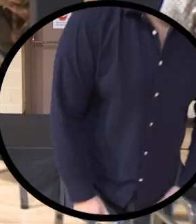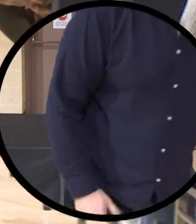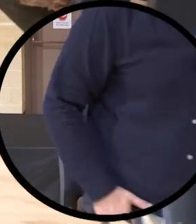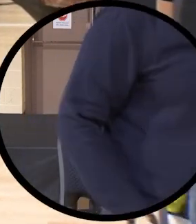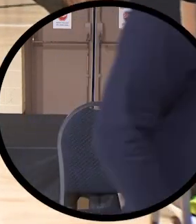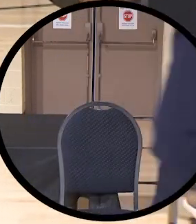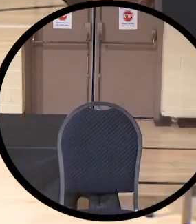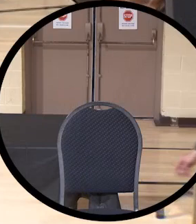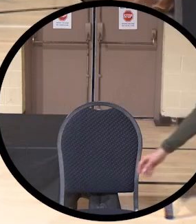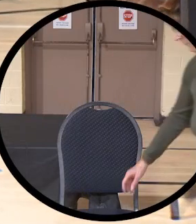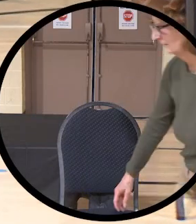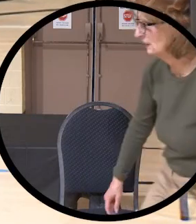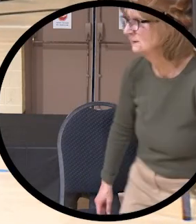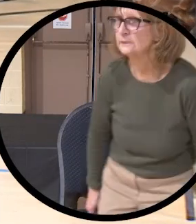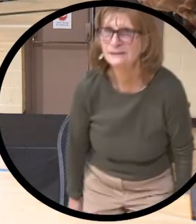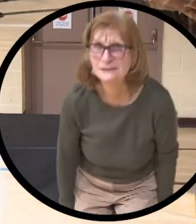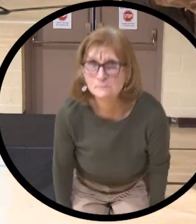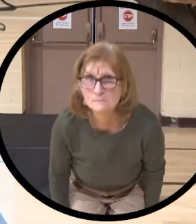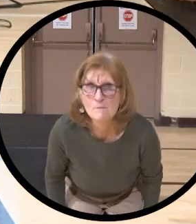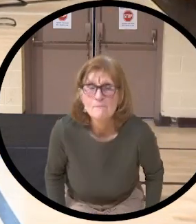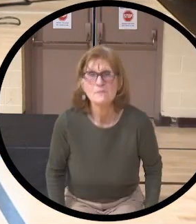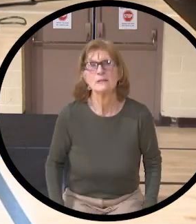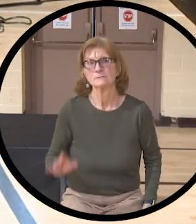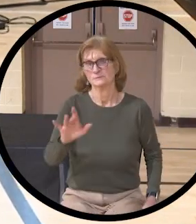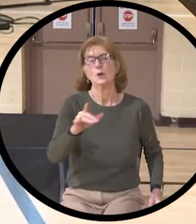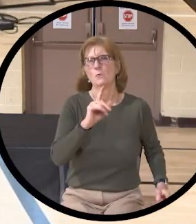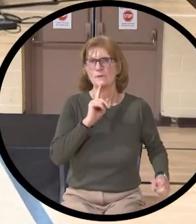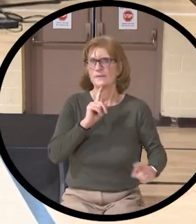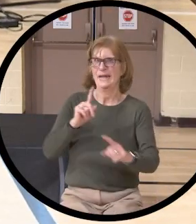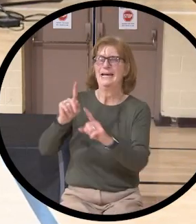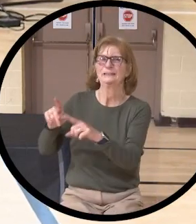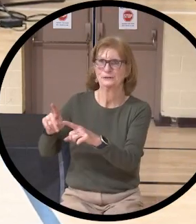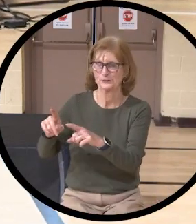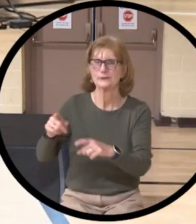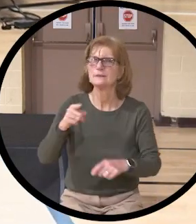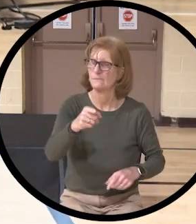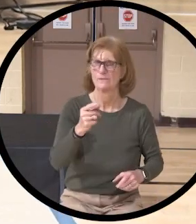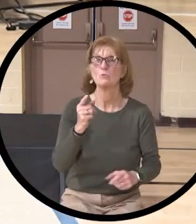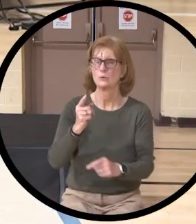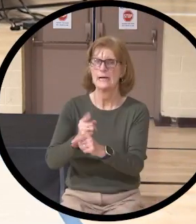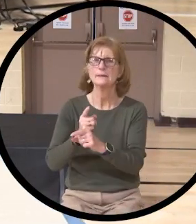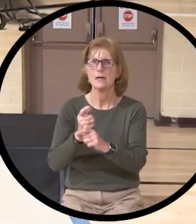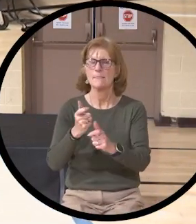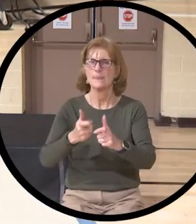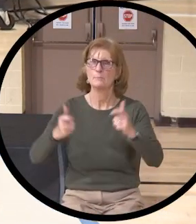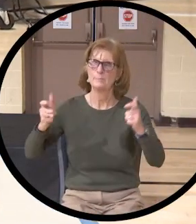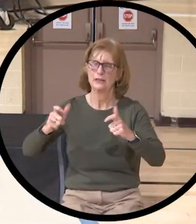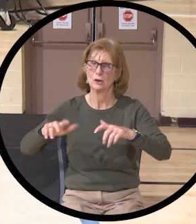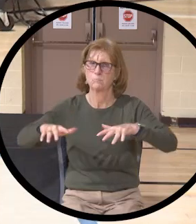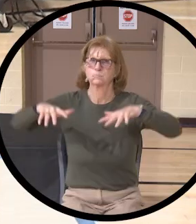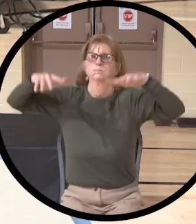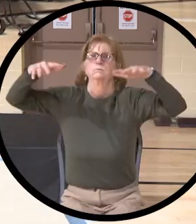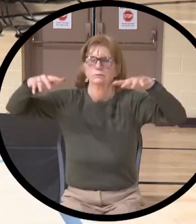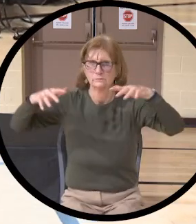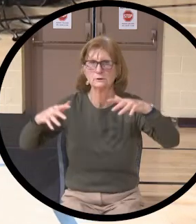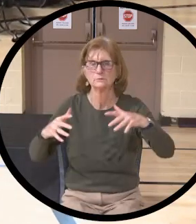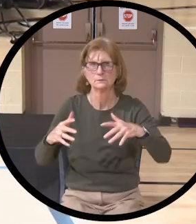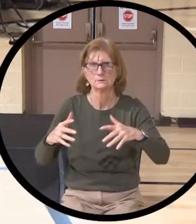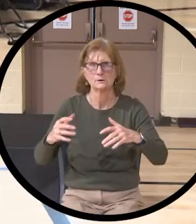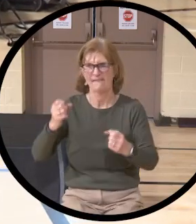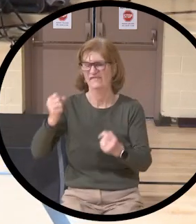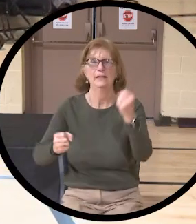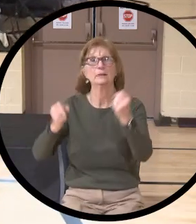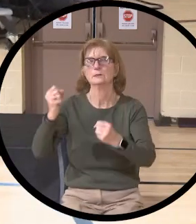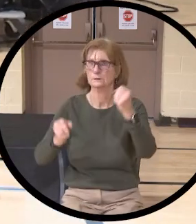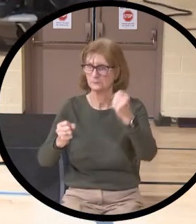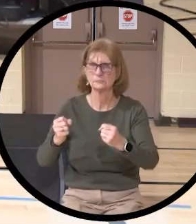Yeah, so the larger vehicles get, the harder our job is. I will definitely concede that speed humps or tables, it's such a